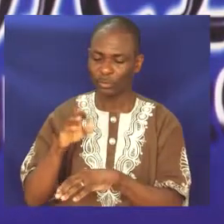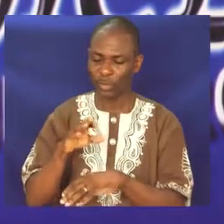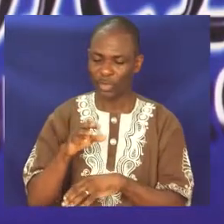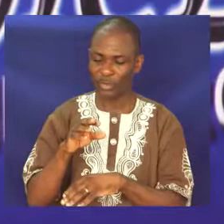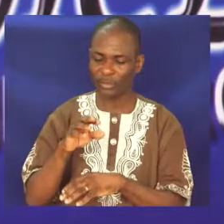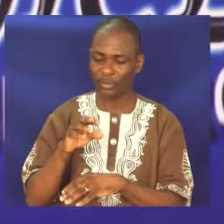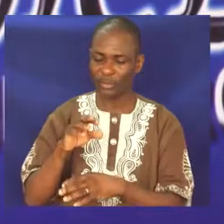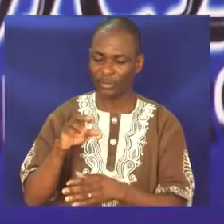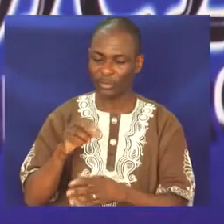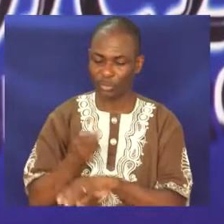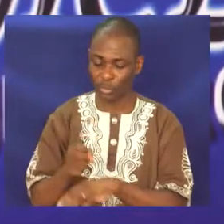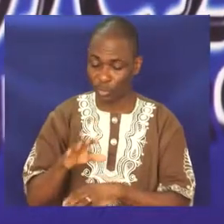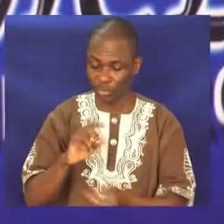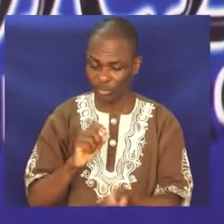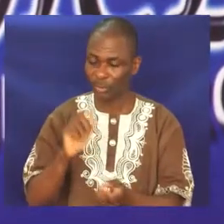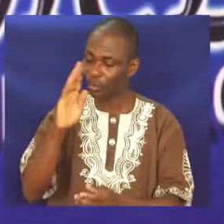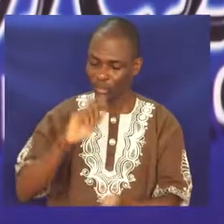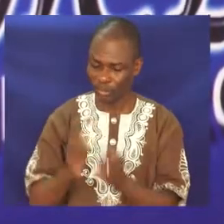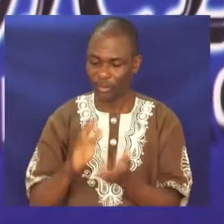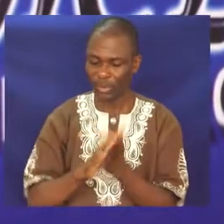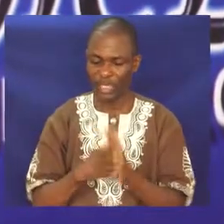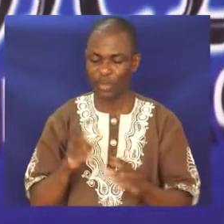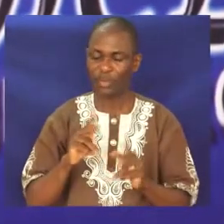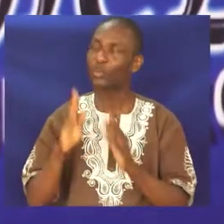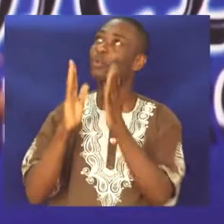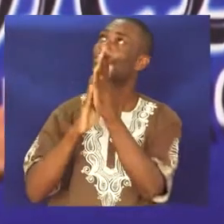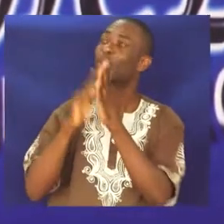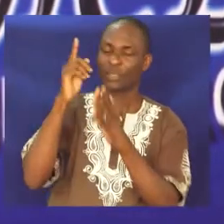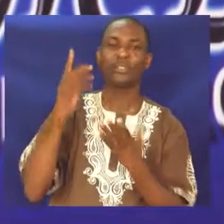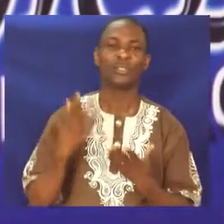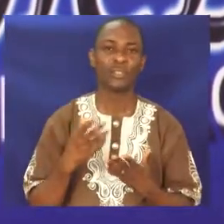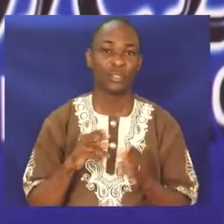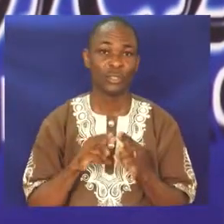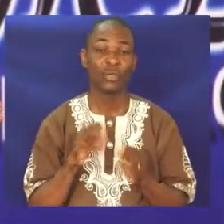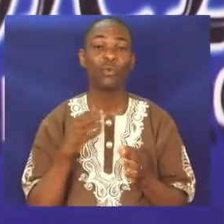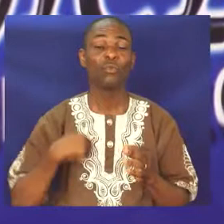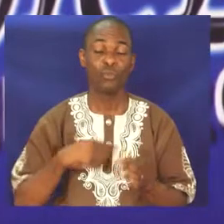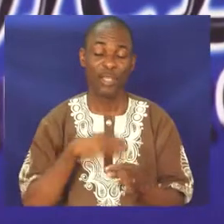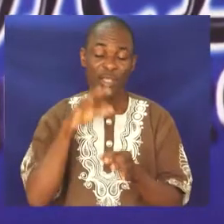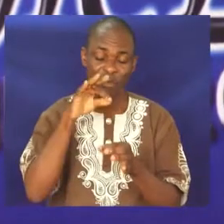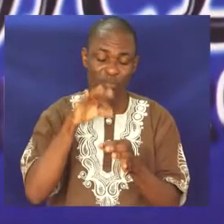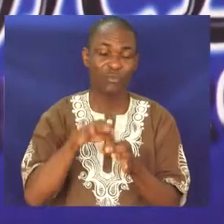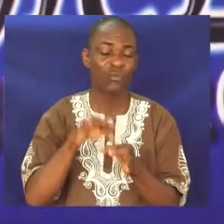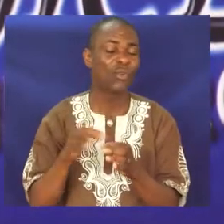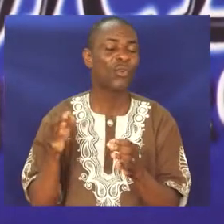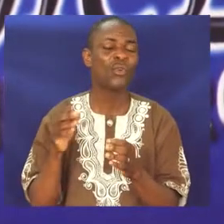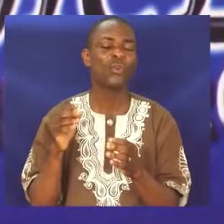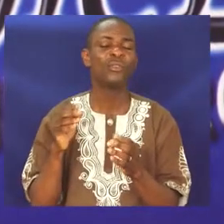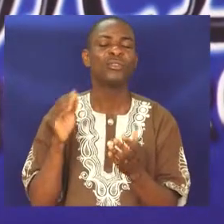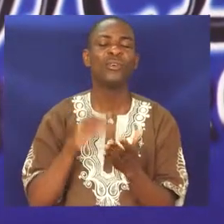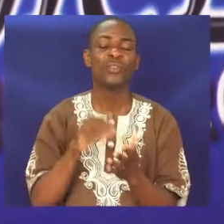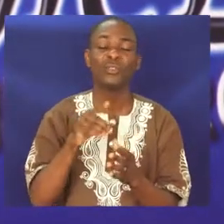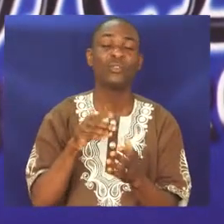enti ye betumi ato aba emfie bebre a wontu bi de obewini bewini de obeluzu obeluzu